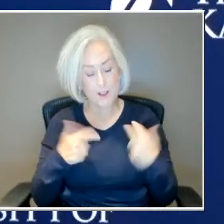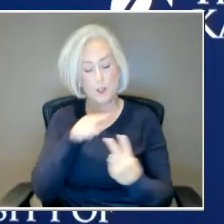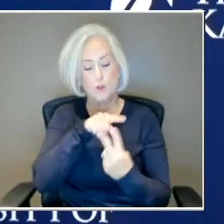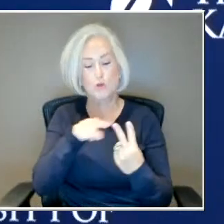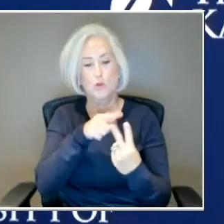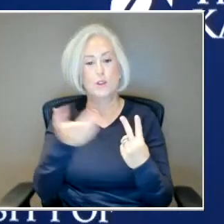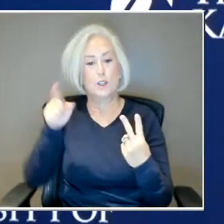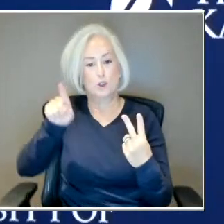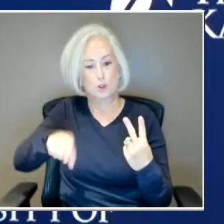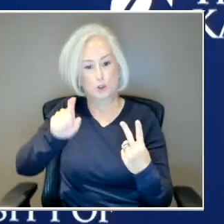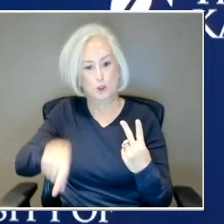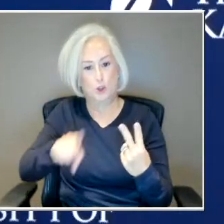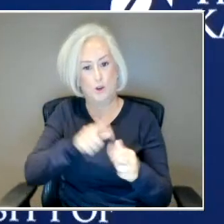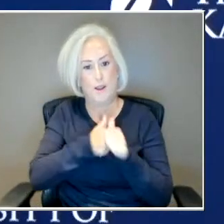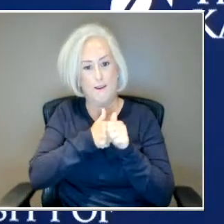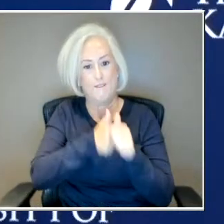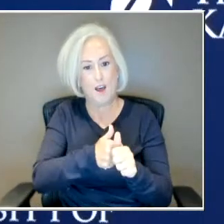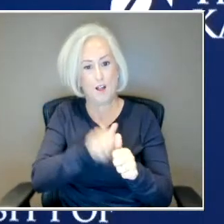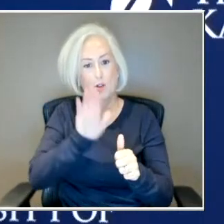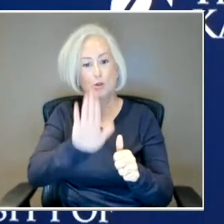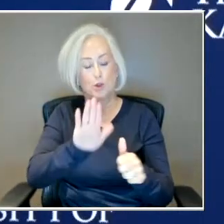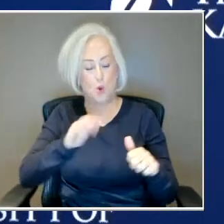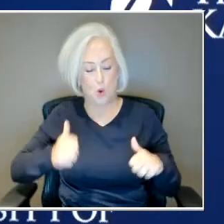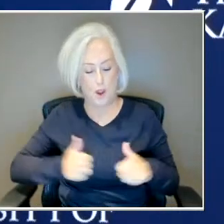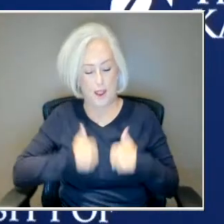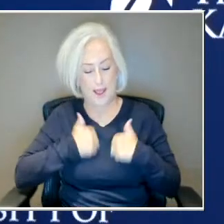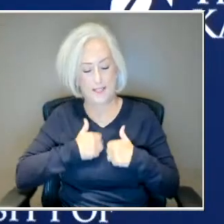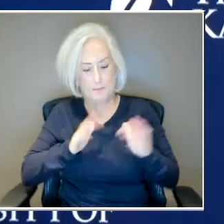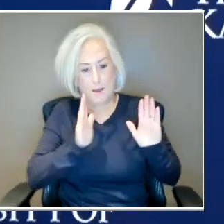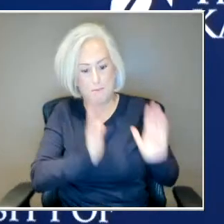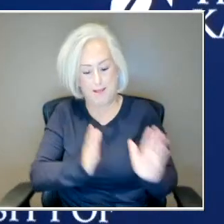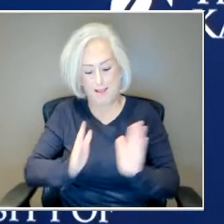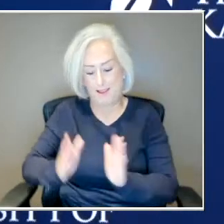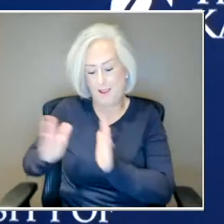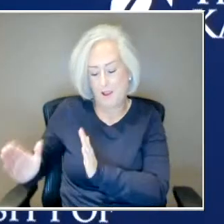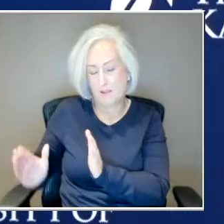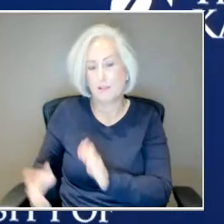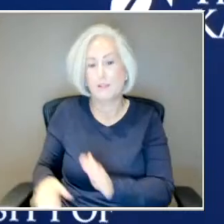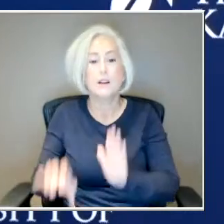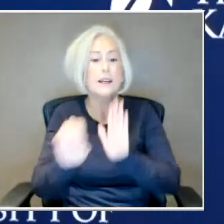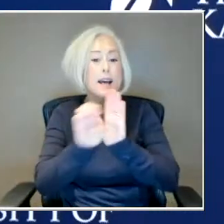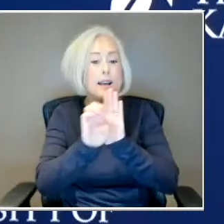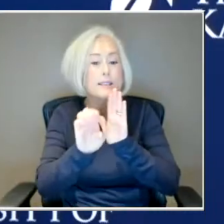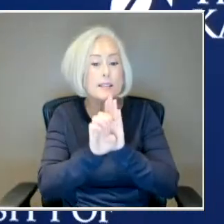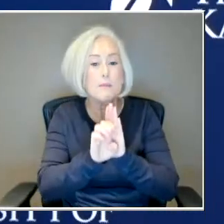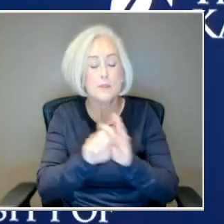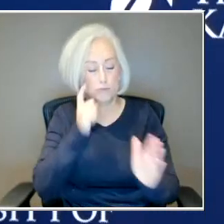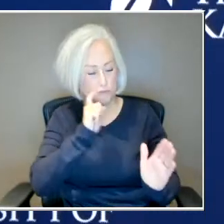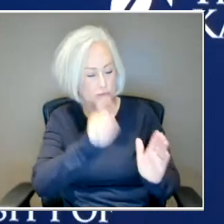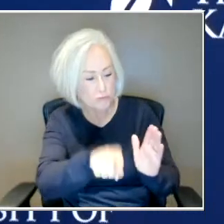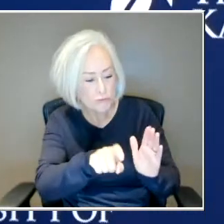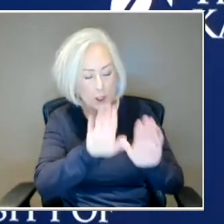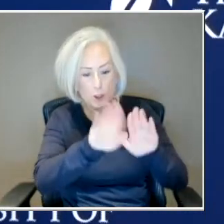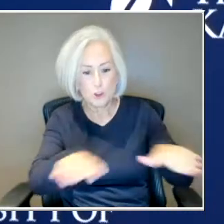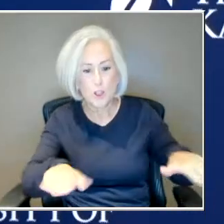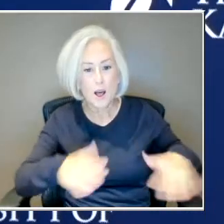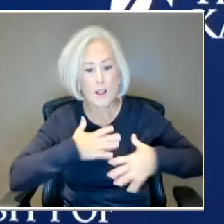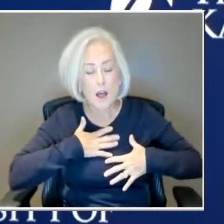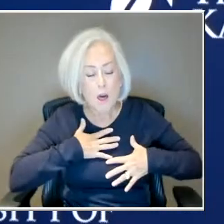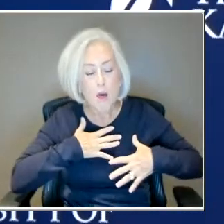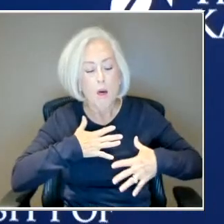written asthma action plan. And so if you notice that your child is having symptoms like shortness of breath,